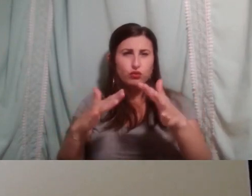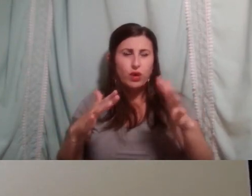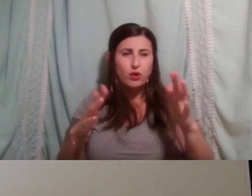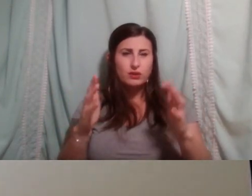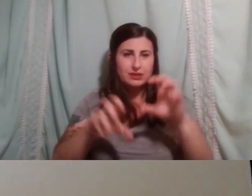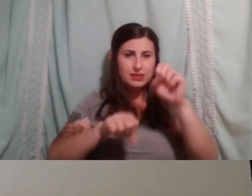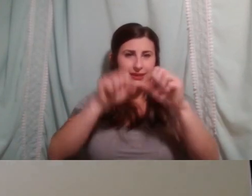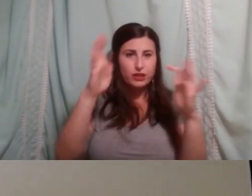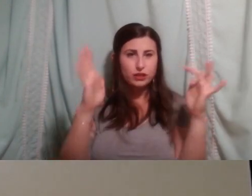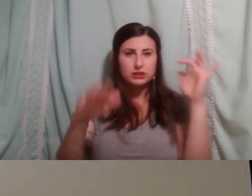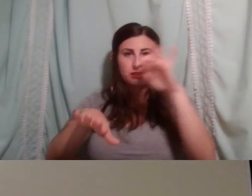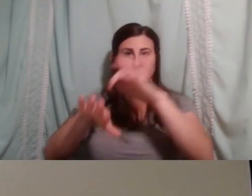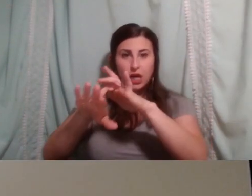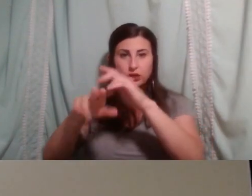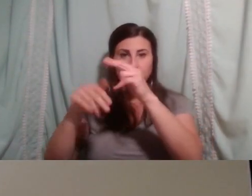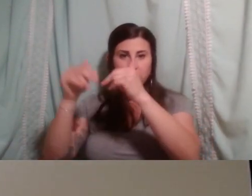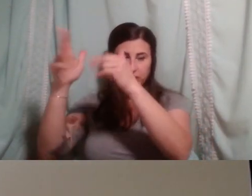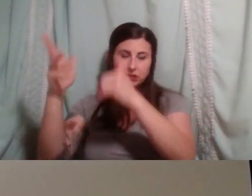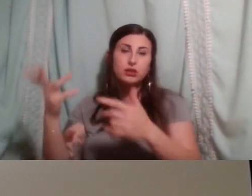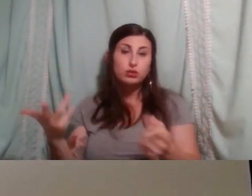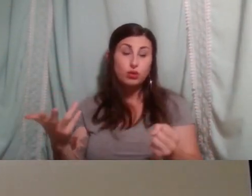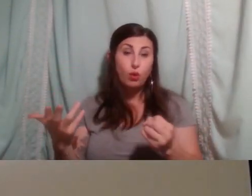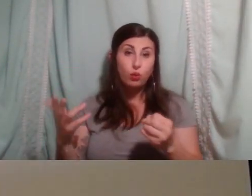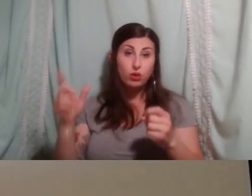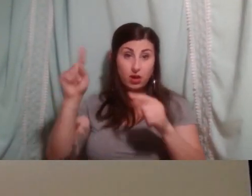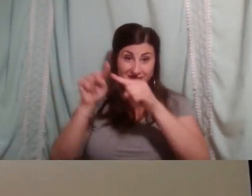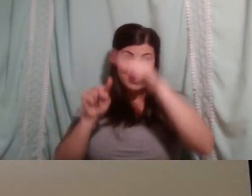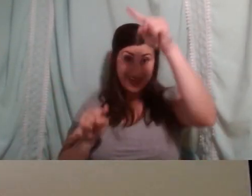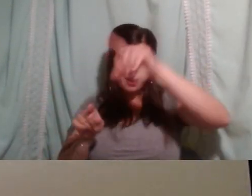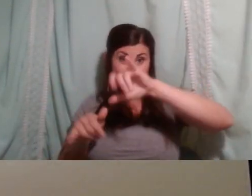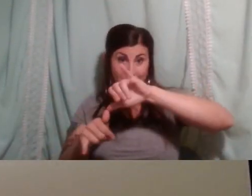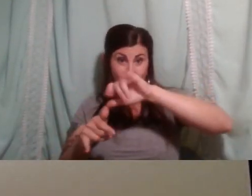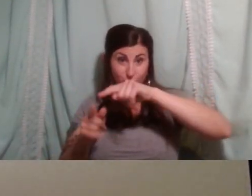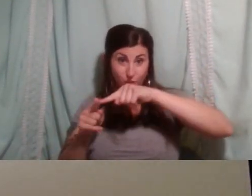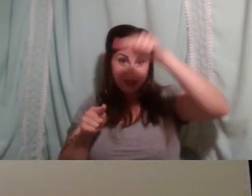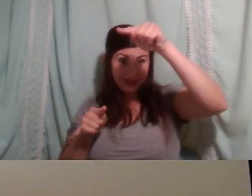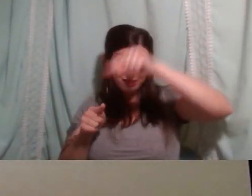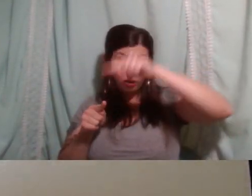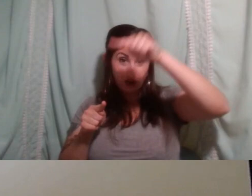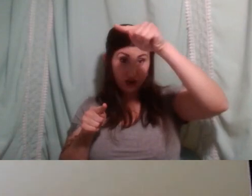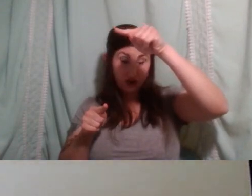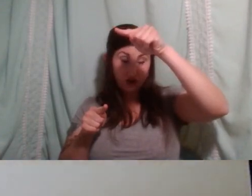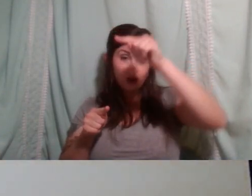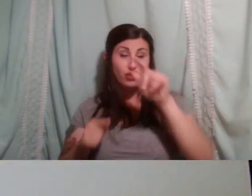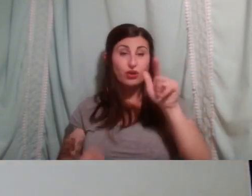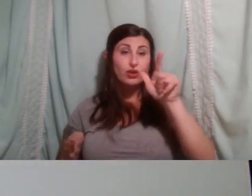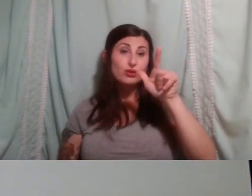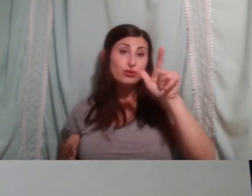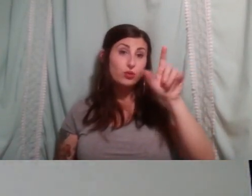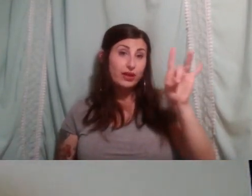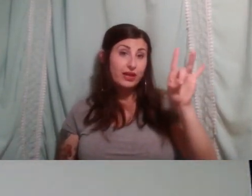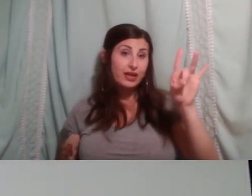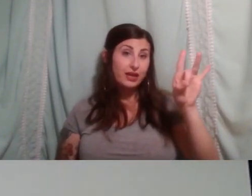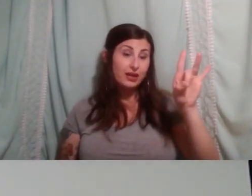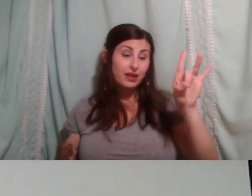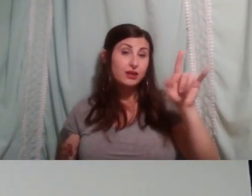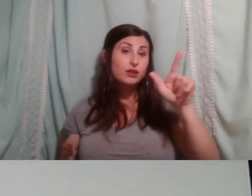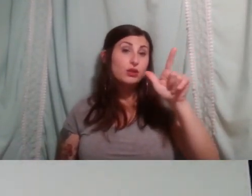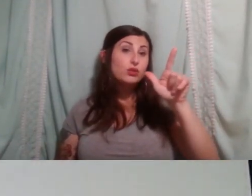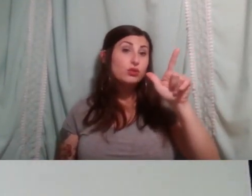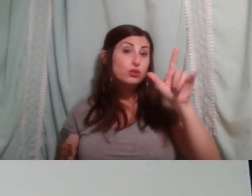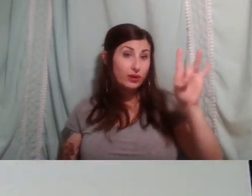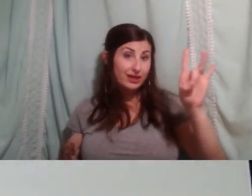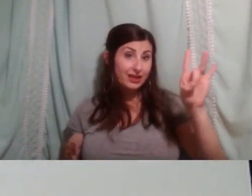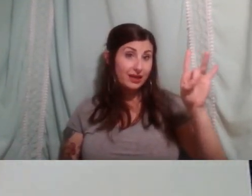the point where the ladder touches. So from the bottom of the building to where the ladder touches is 28. So